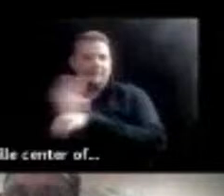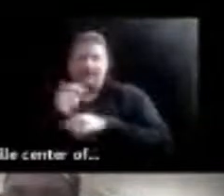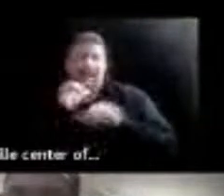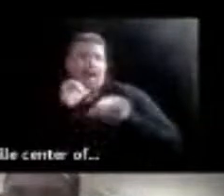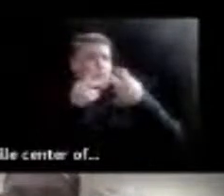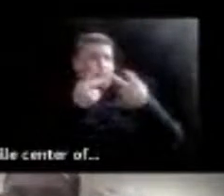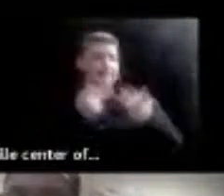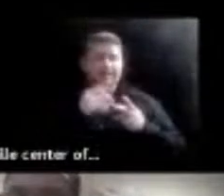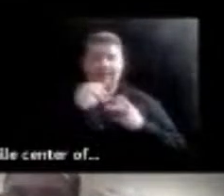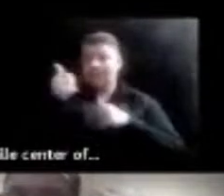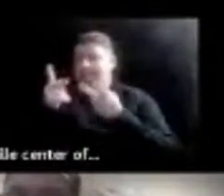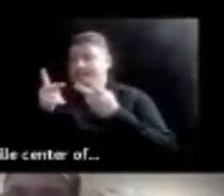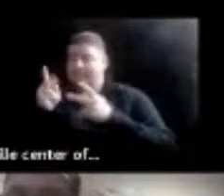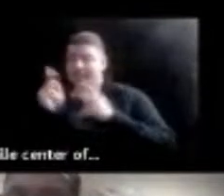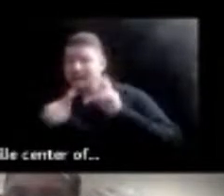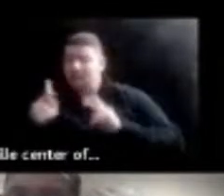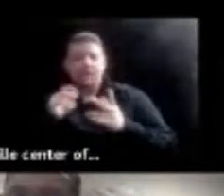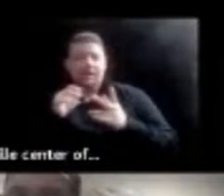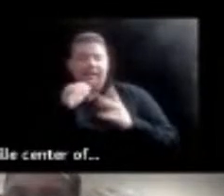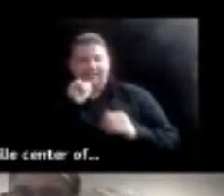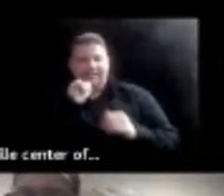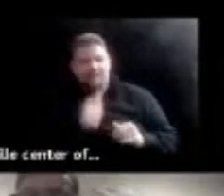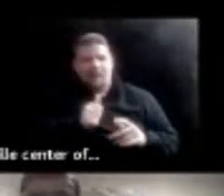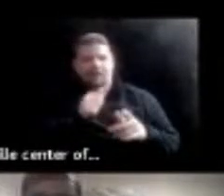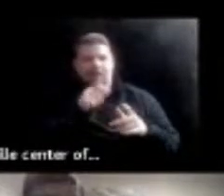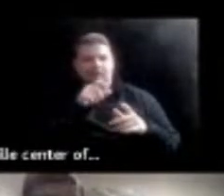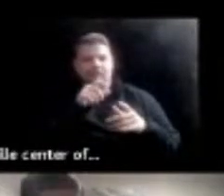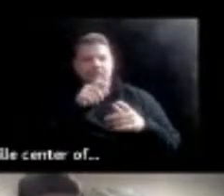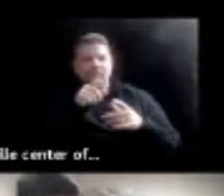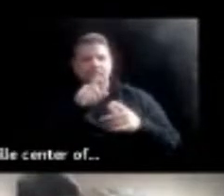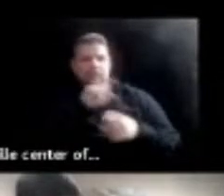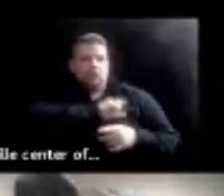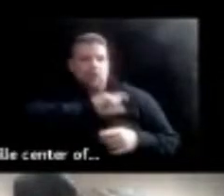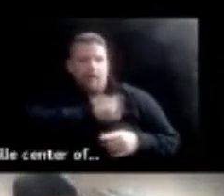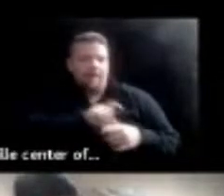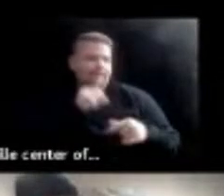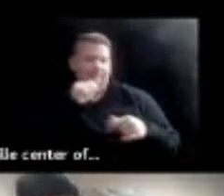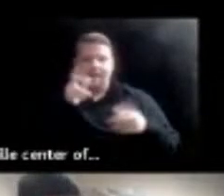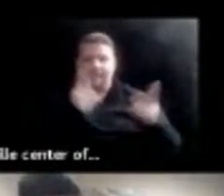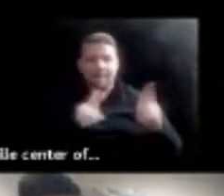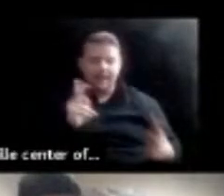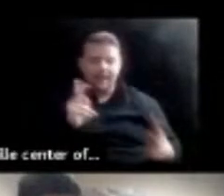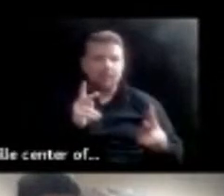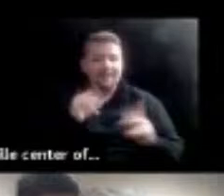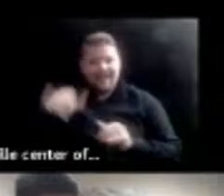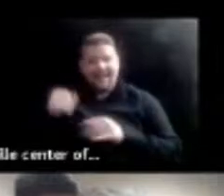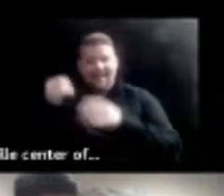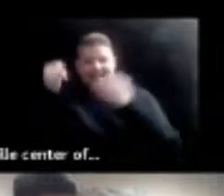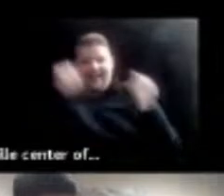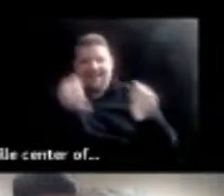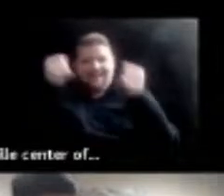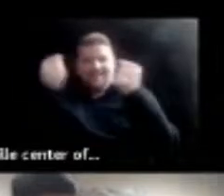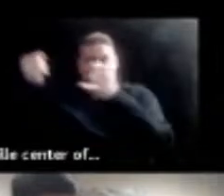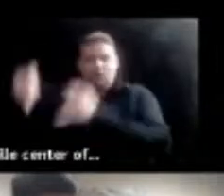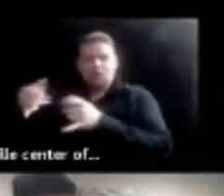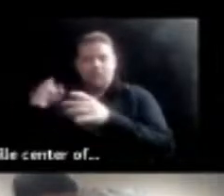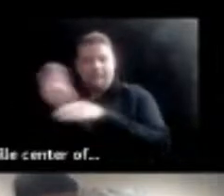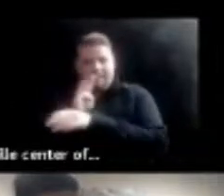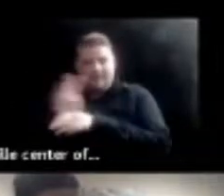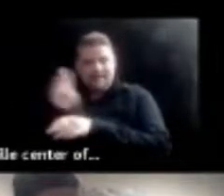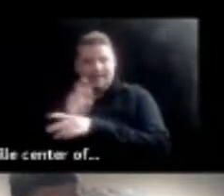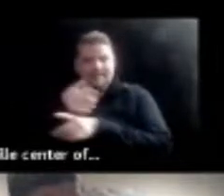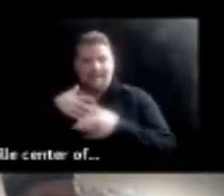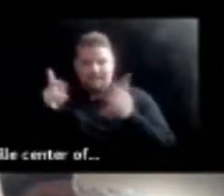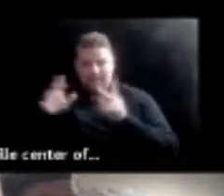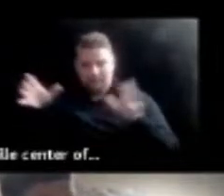going to be the sheriff or the police. It's going to be that individual business owner who has some people gathered in a certain space and having to